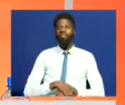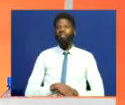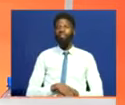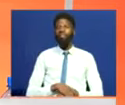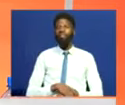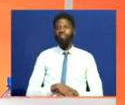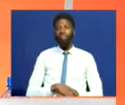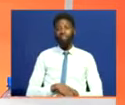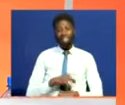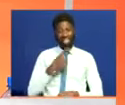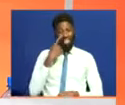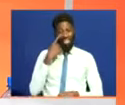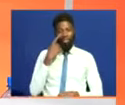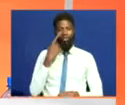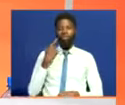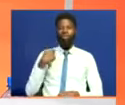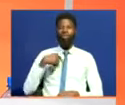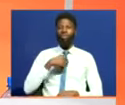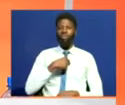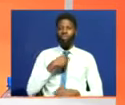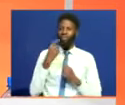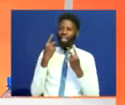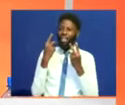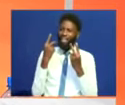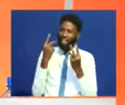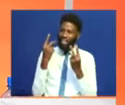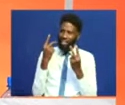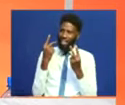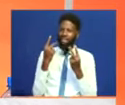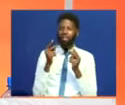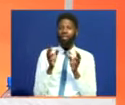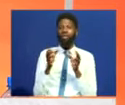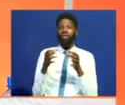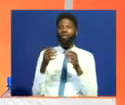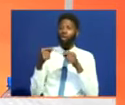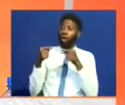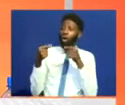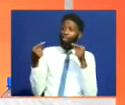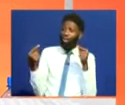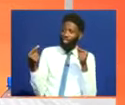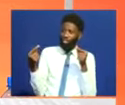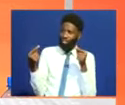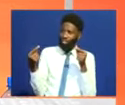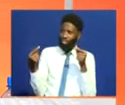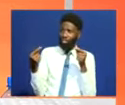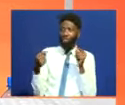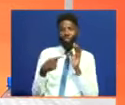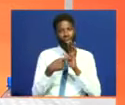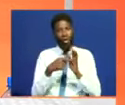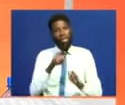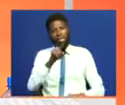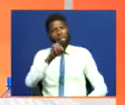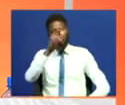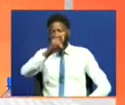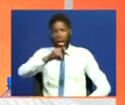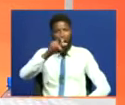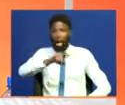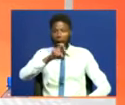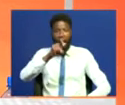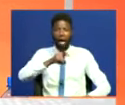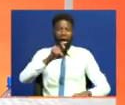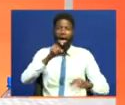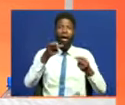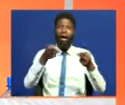you see from where we see the opposition was kind of bringing a narrative of, I mean, this should not be happening, but now we have results in terms